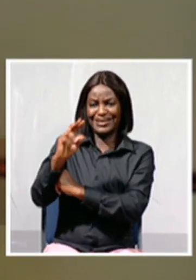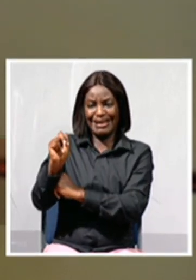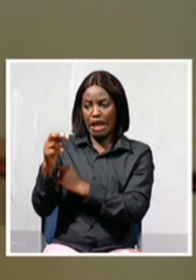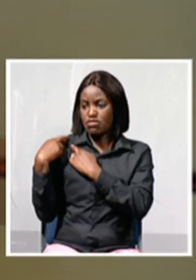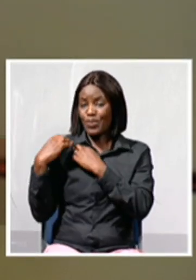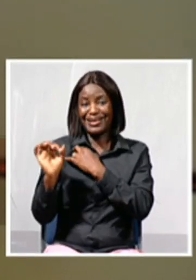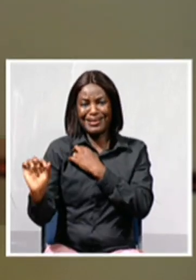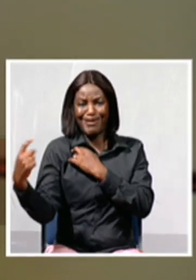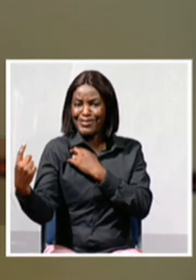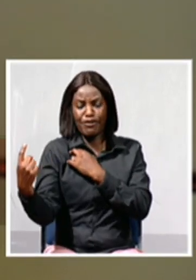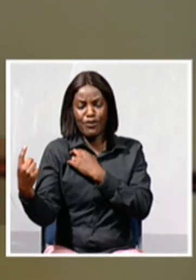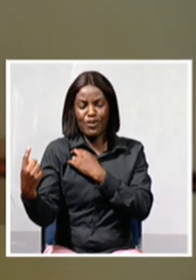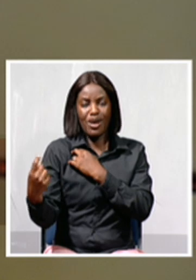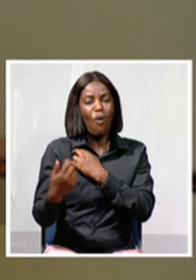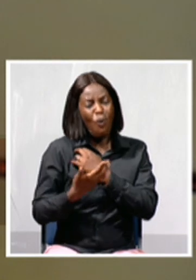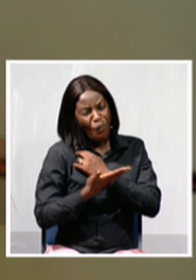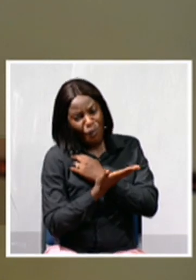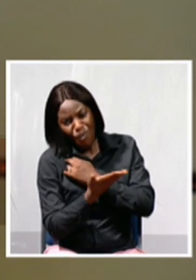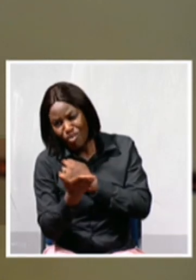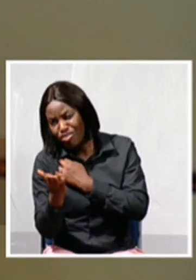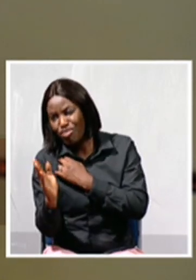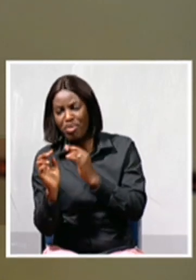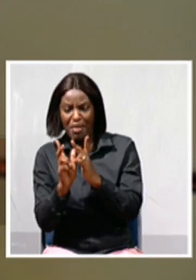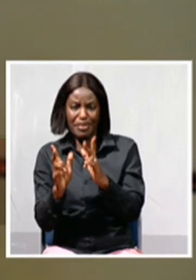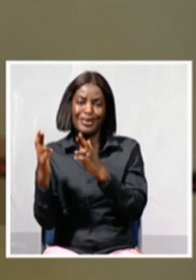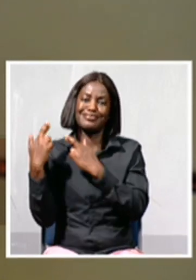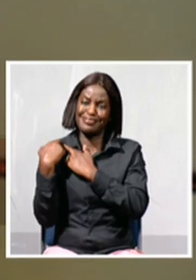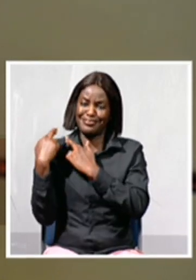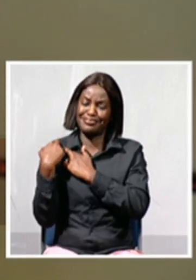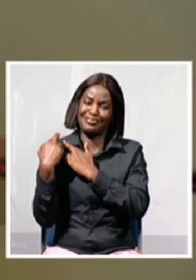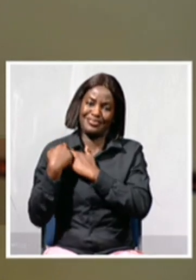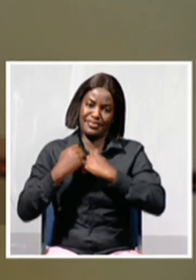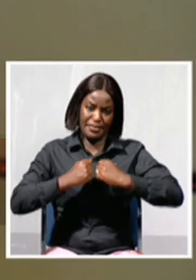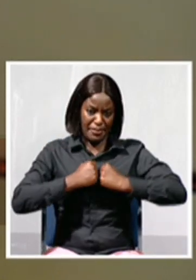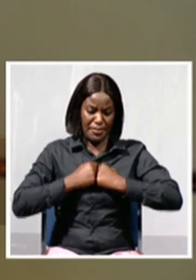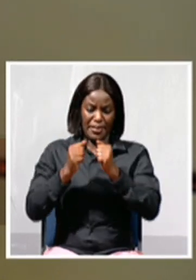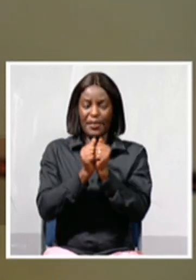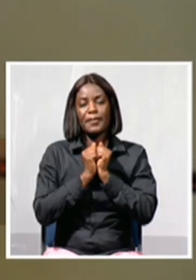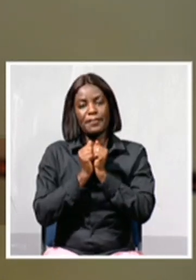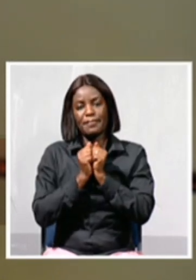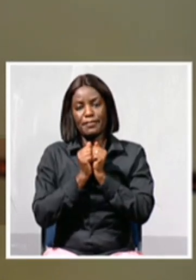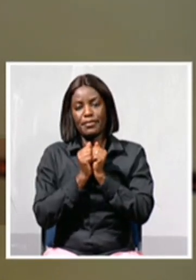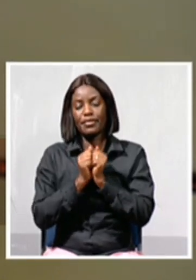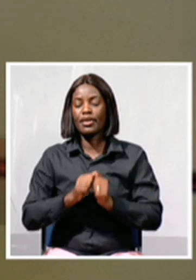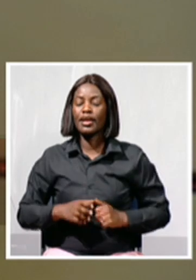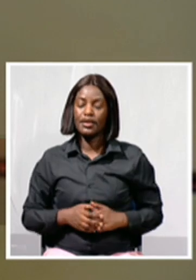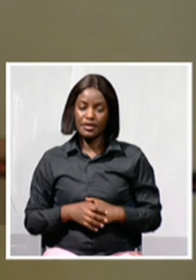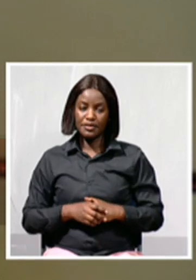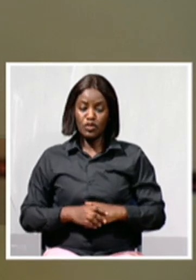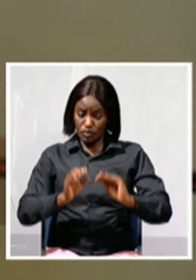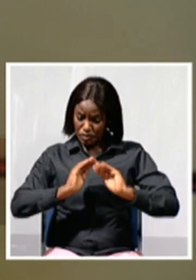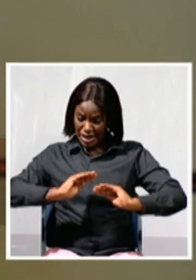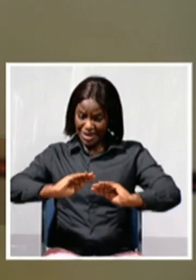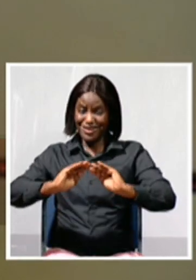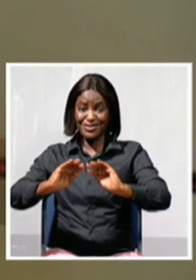responsible for continuous voter education and citizenry education about what it means